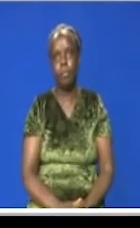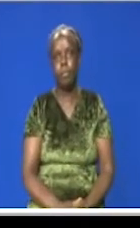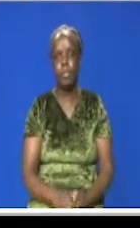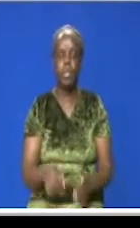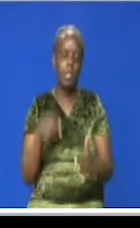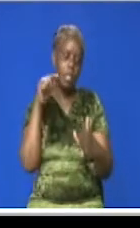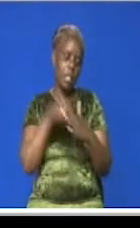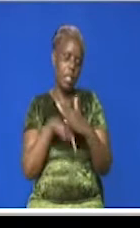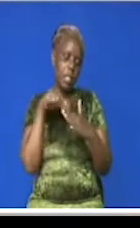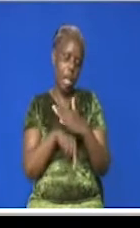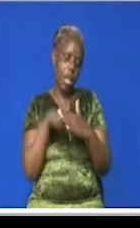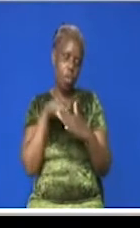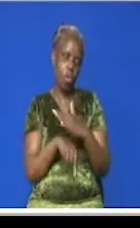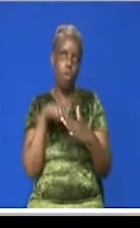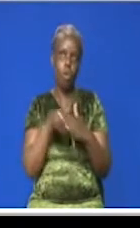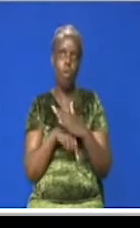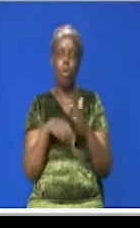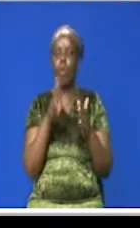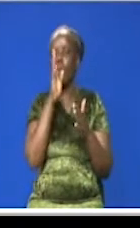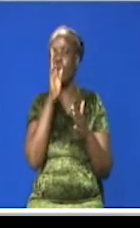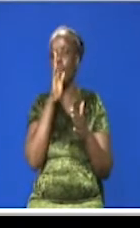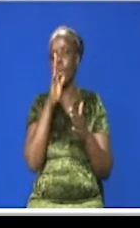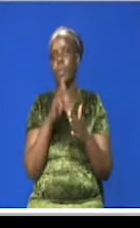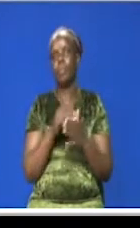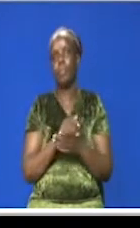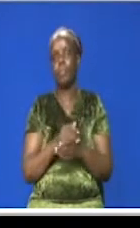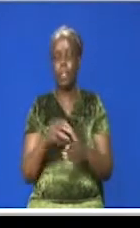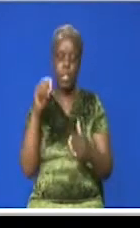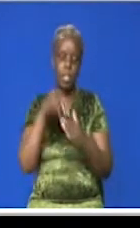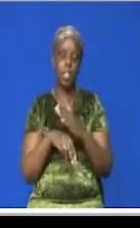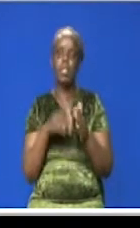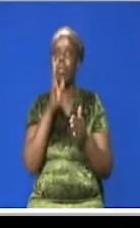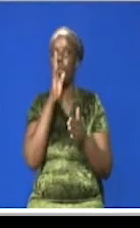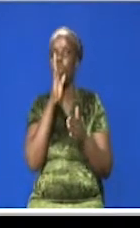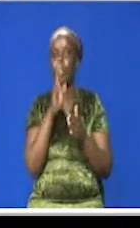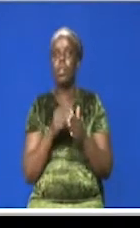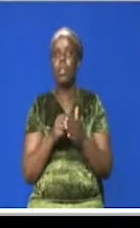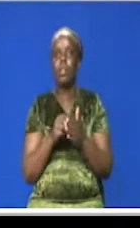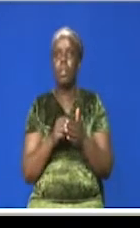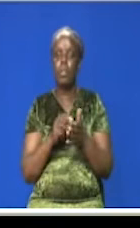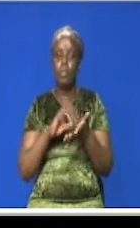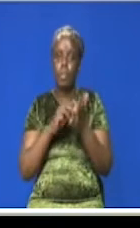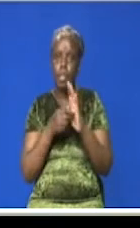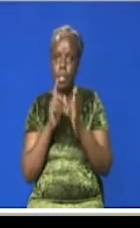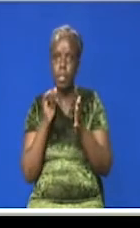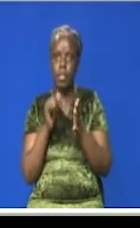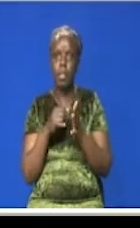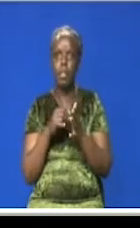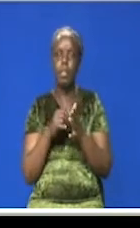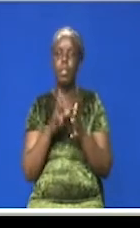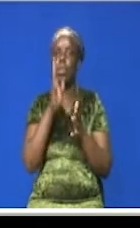We have the first one, which is internal borrowing. Internal borrowing refers